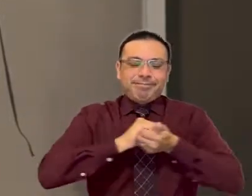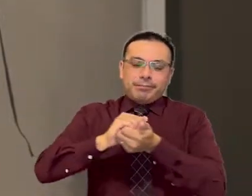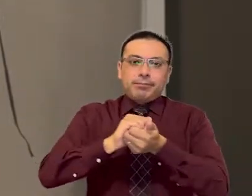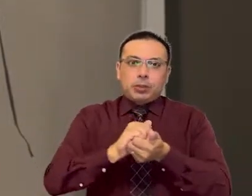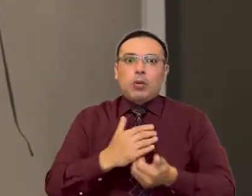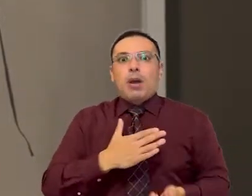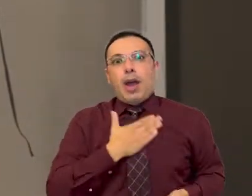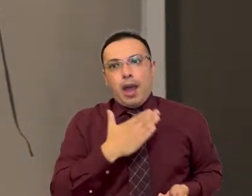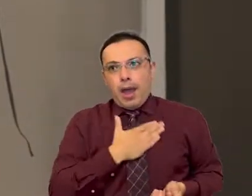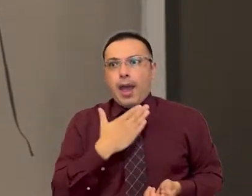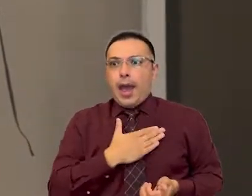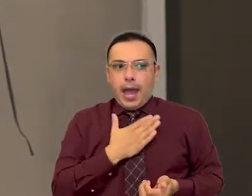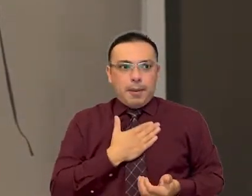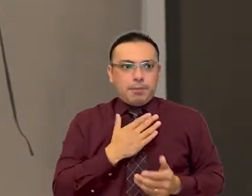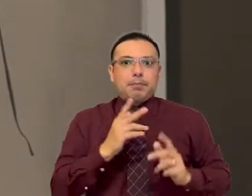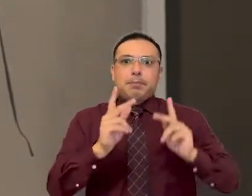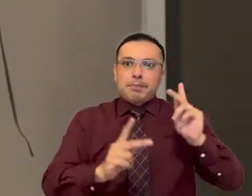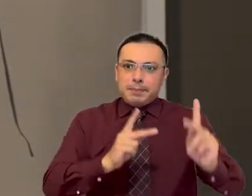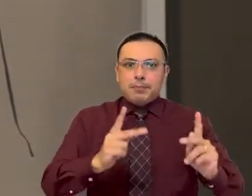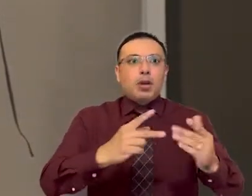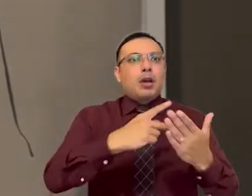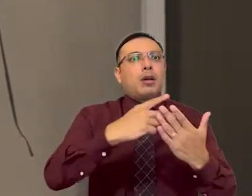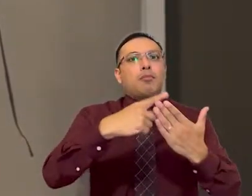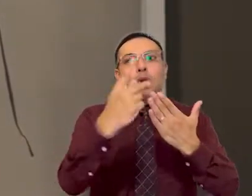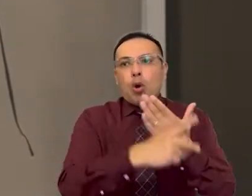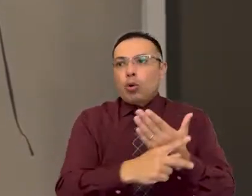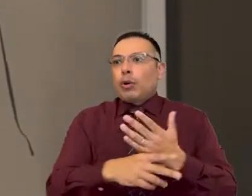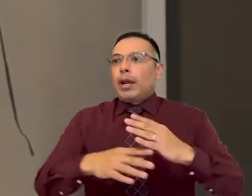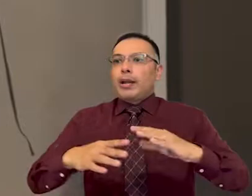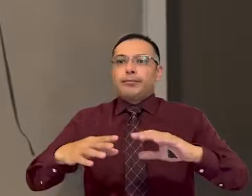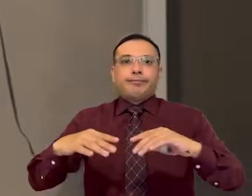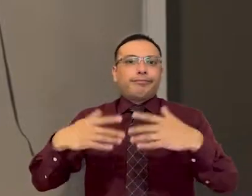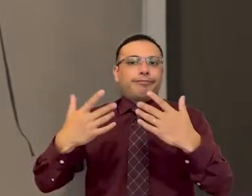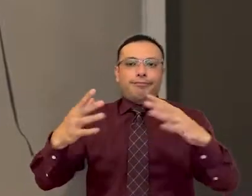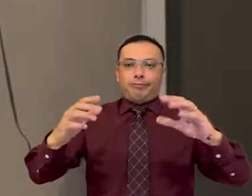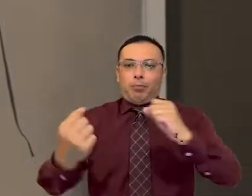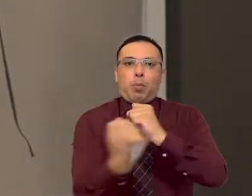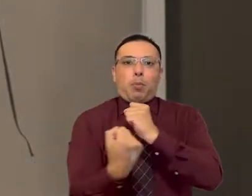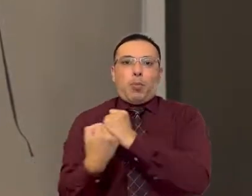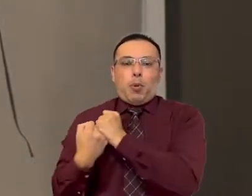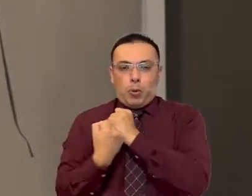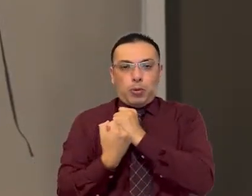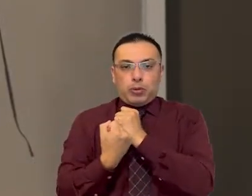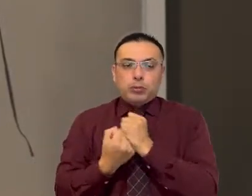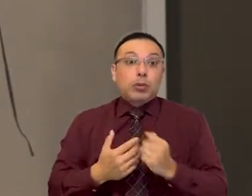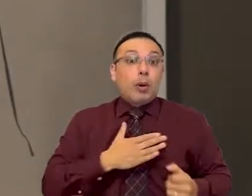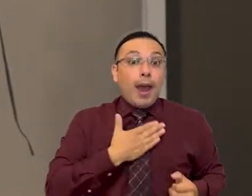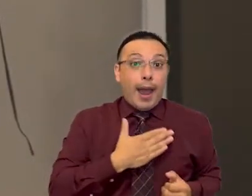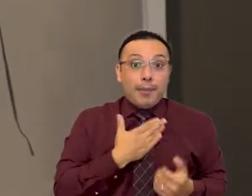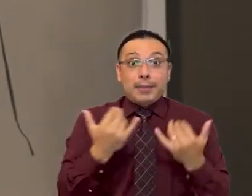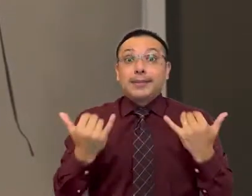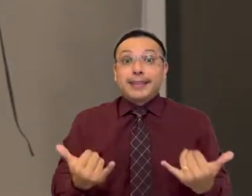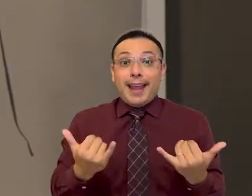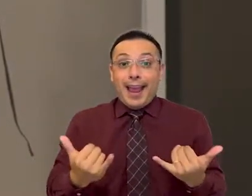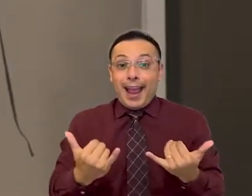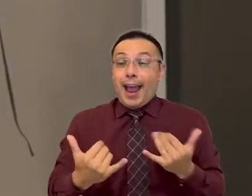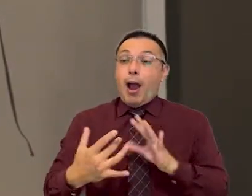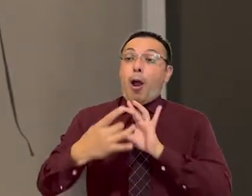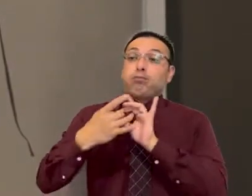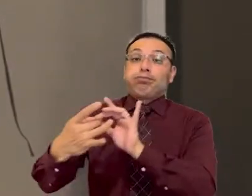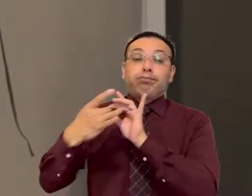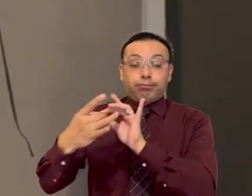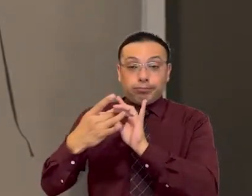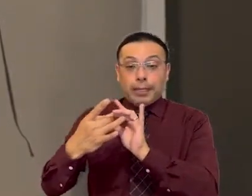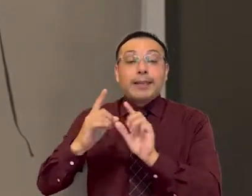we have. And we're really excited to be working together in partnership with offshore